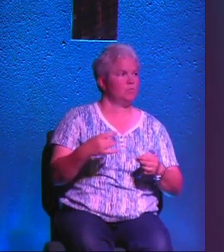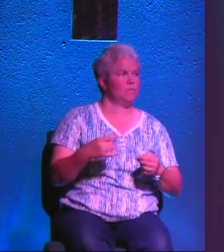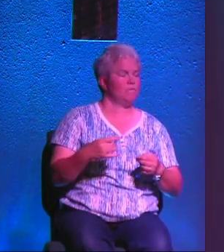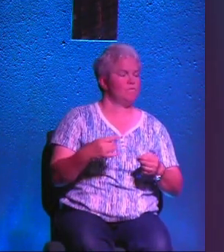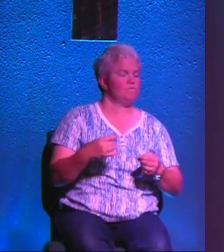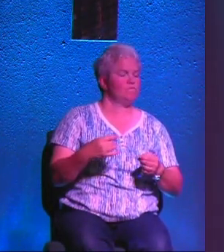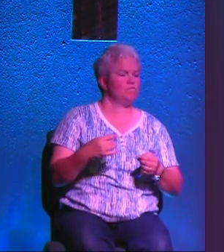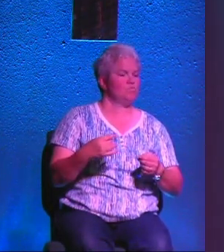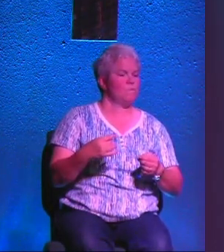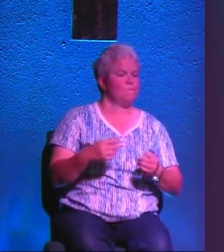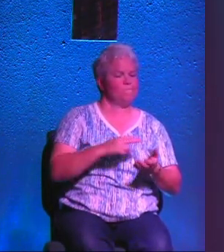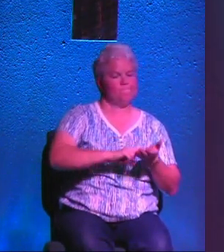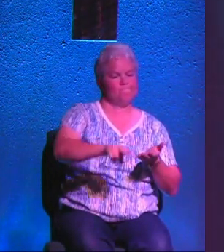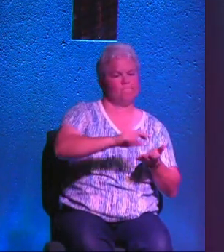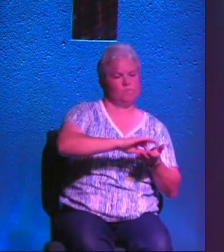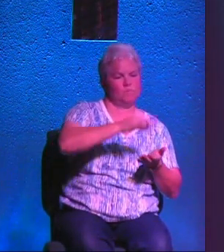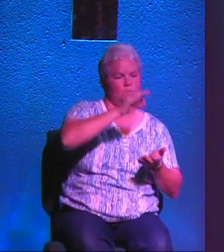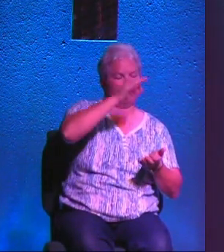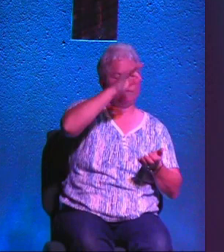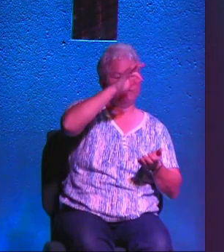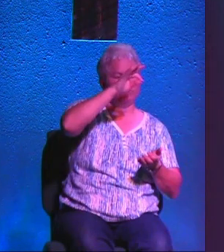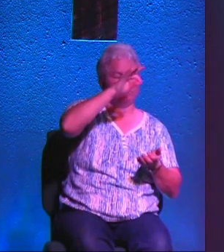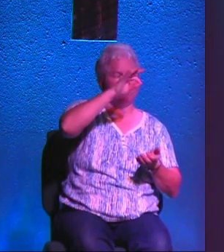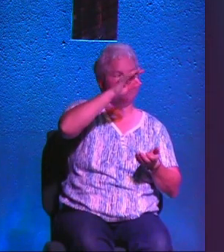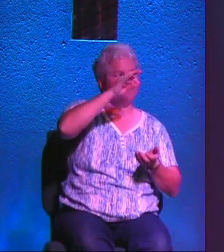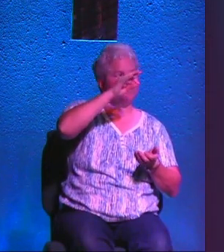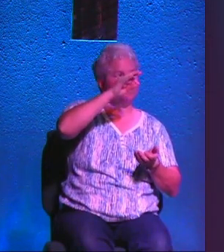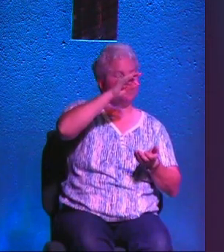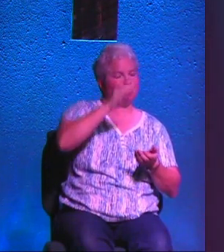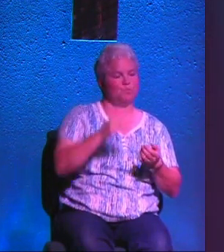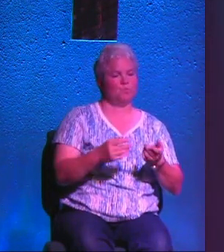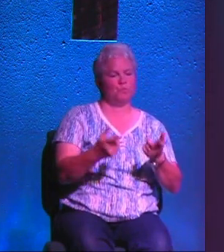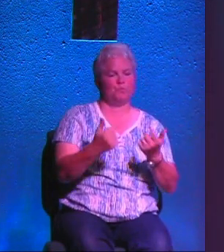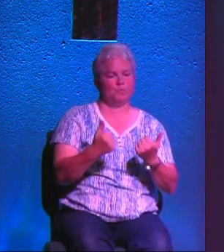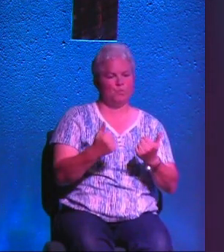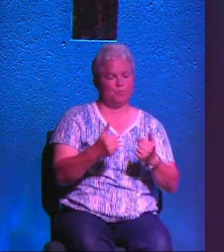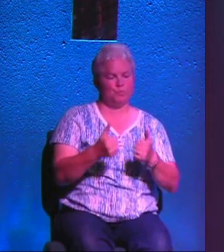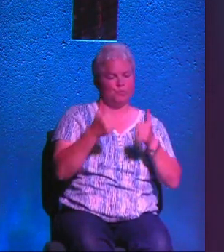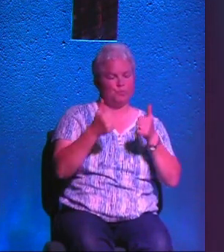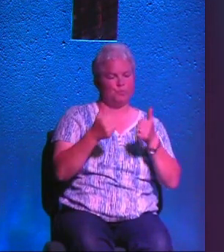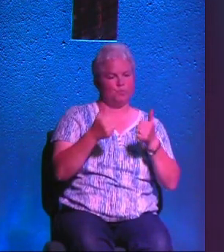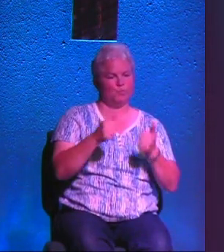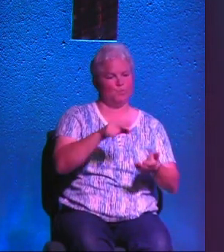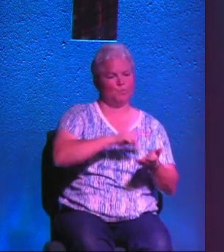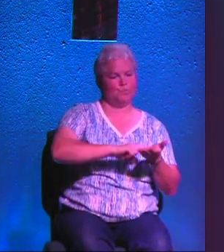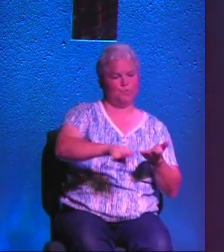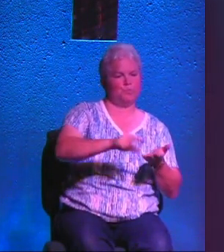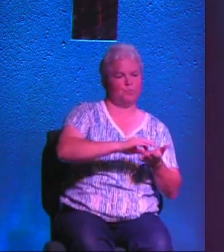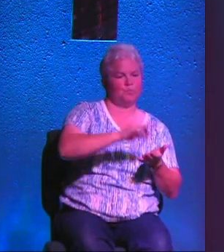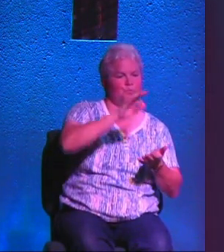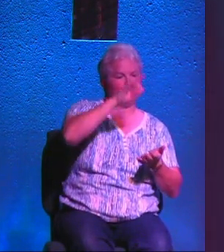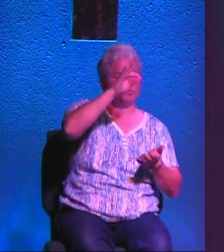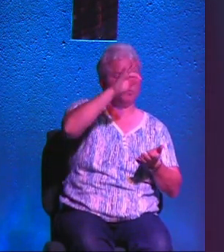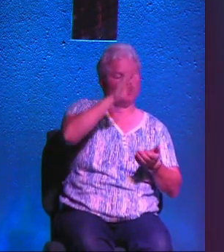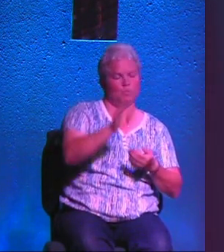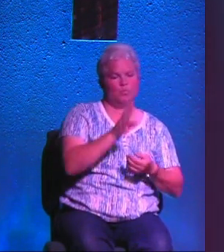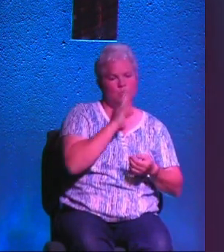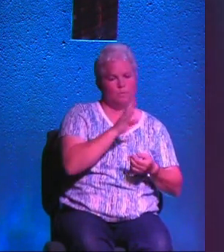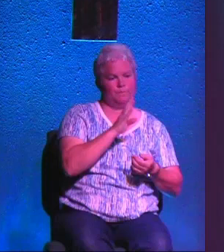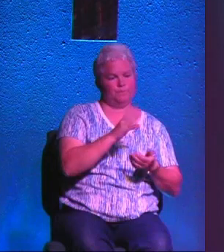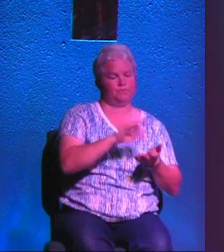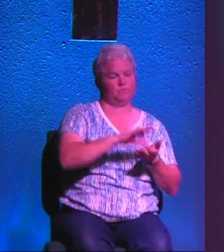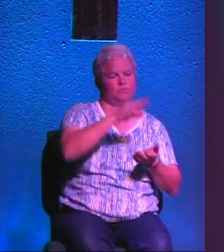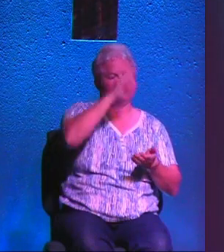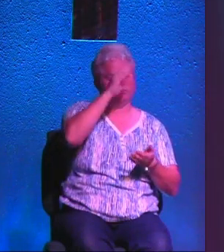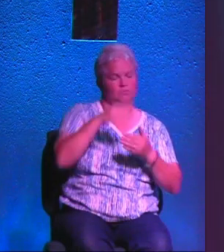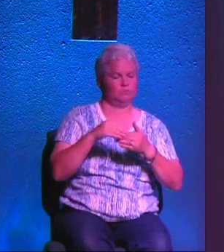that is going on. But now we have the Holy Spirit, right? And our spirit has come alive, and the Holy Spirit is speaking to our spirit, right?